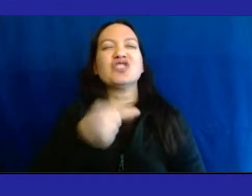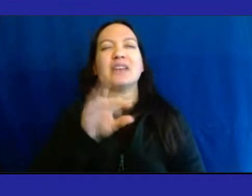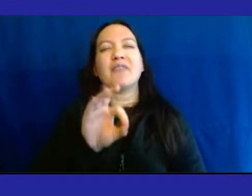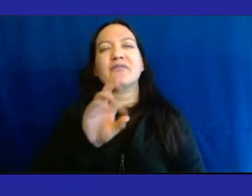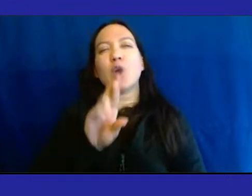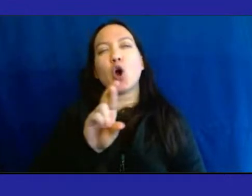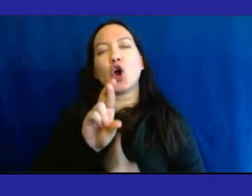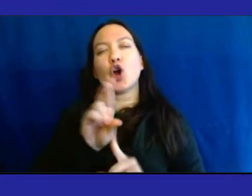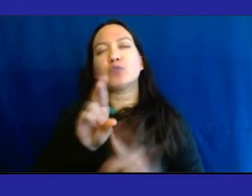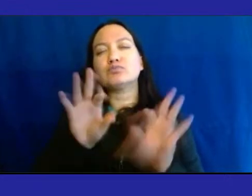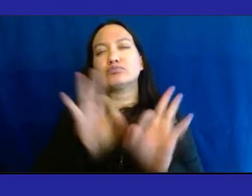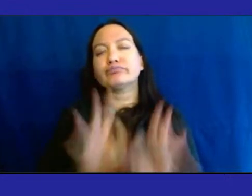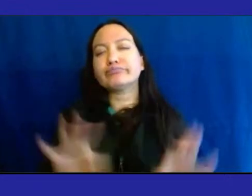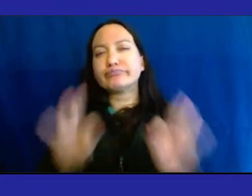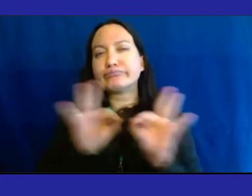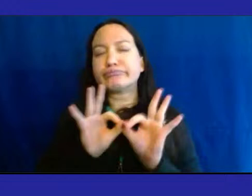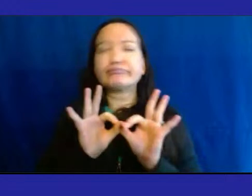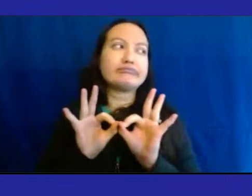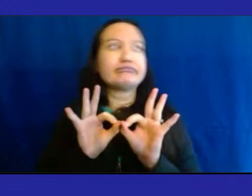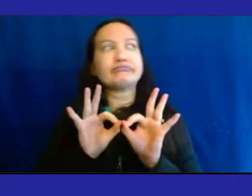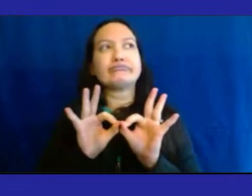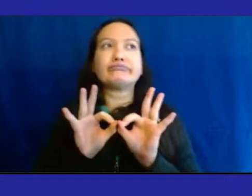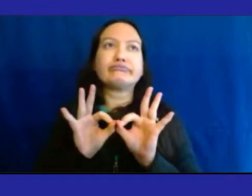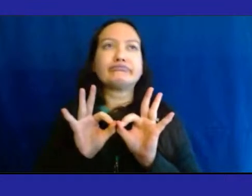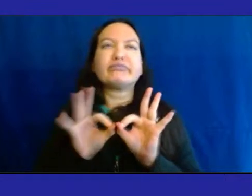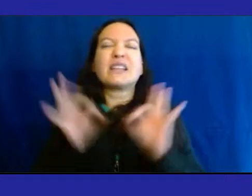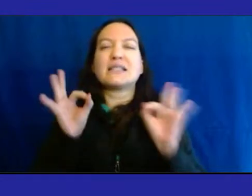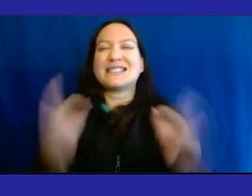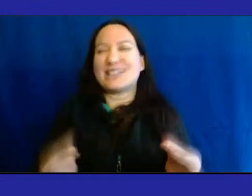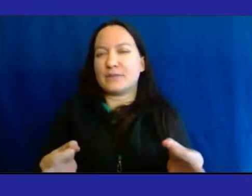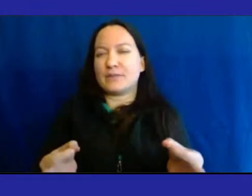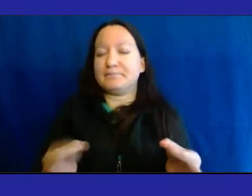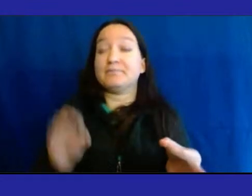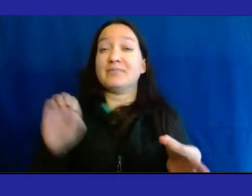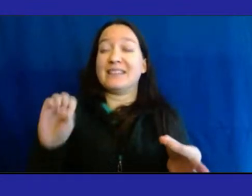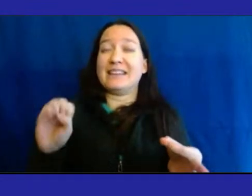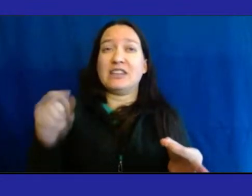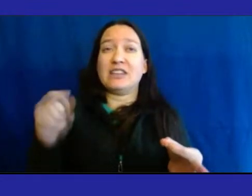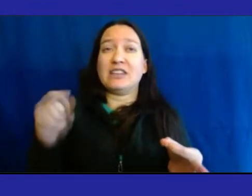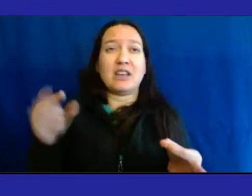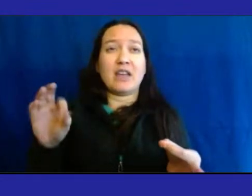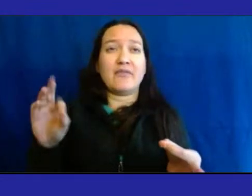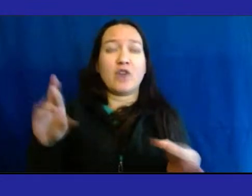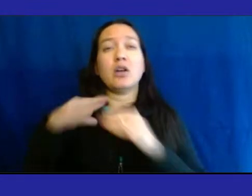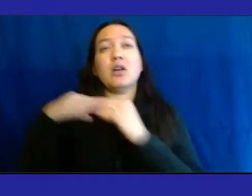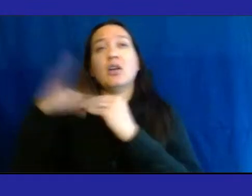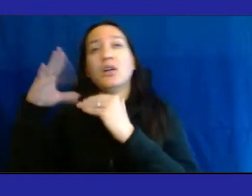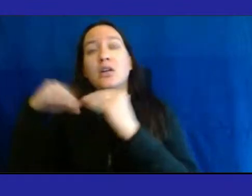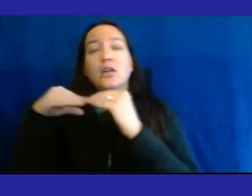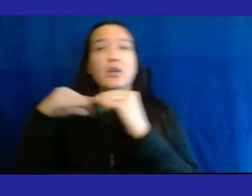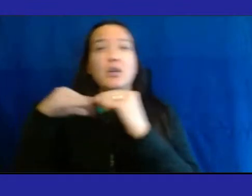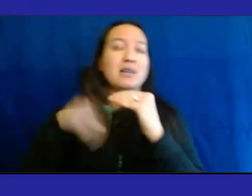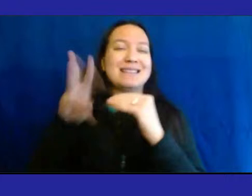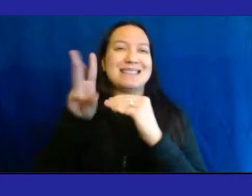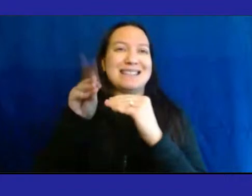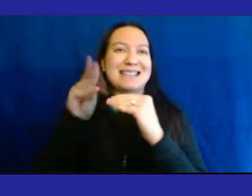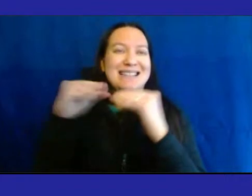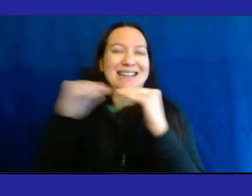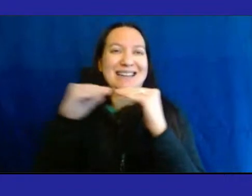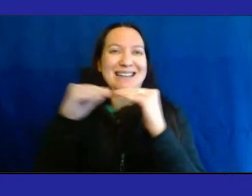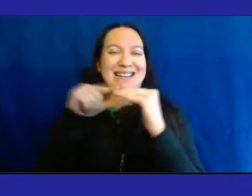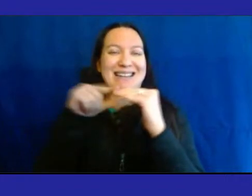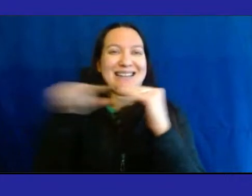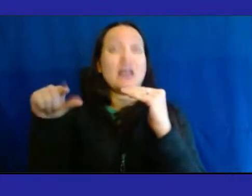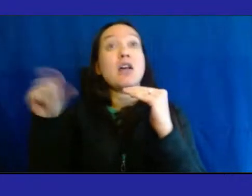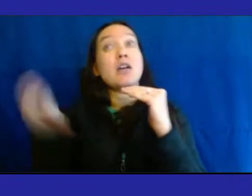clinical sort of decision point is about EGFR greater or less than 60. But there's another